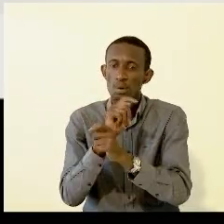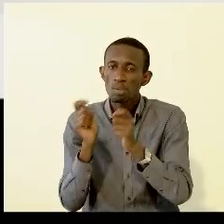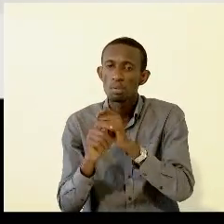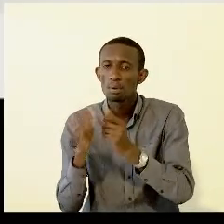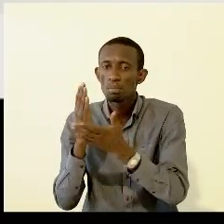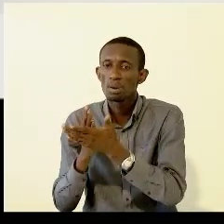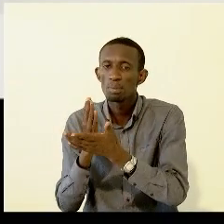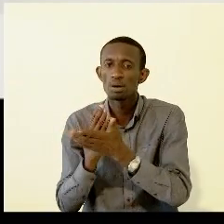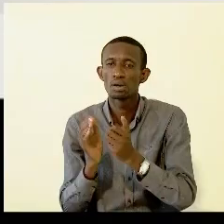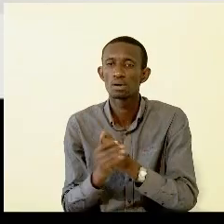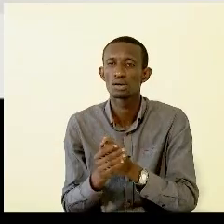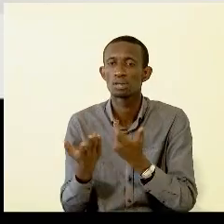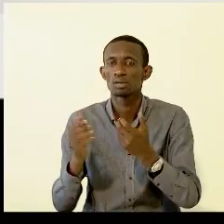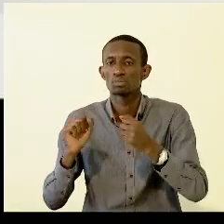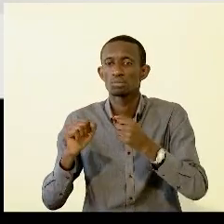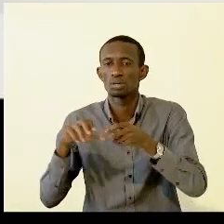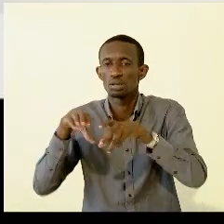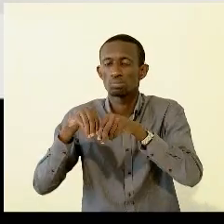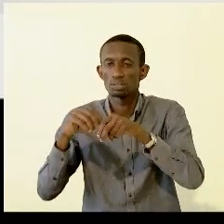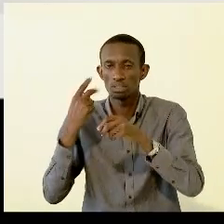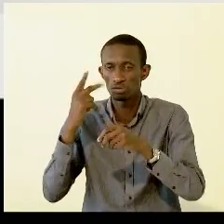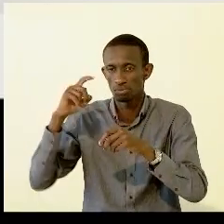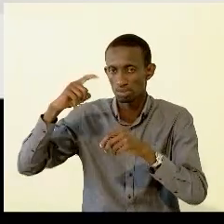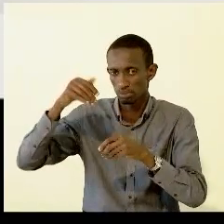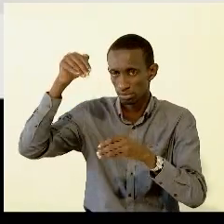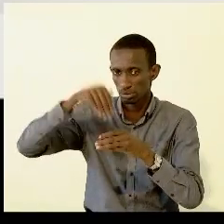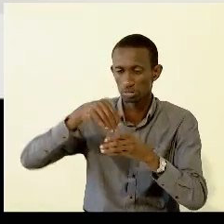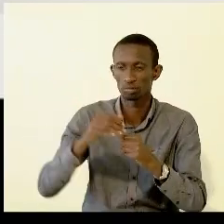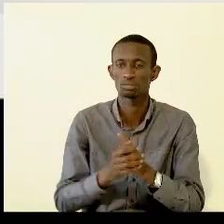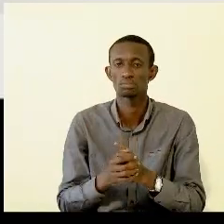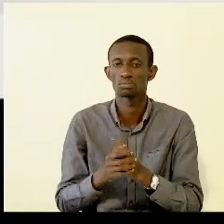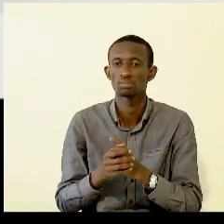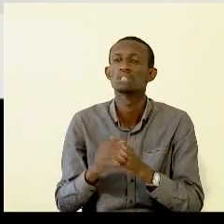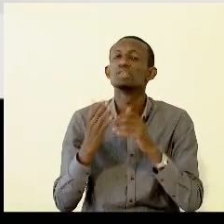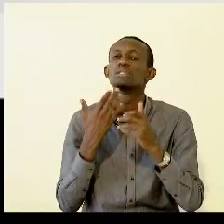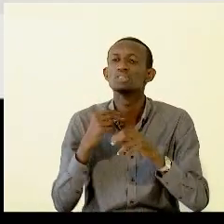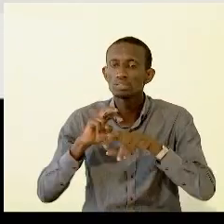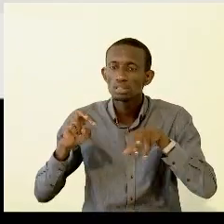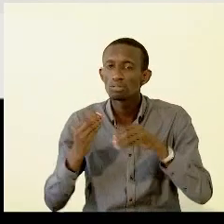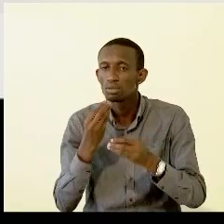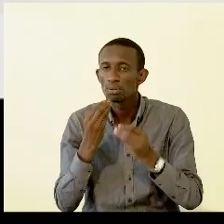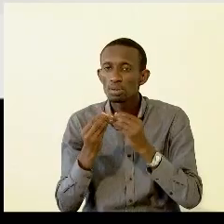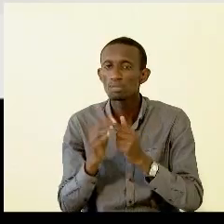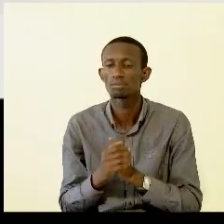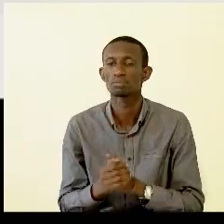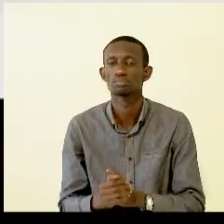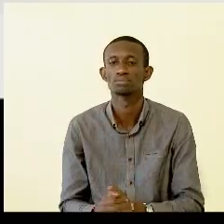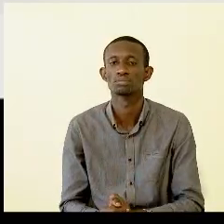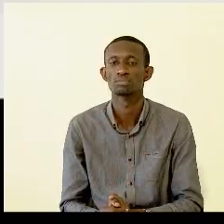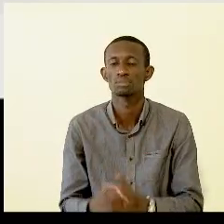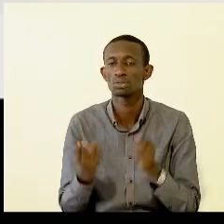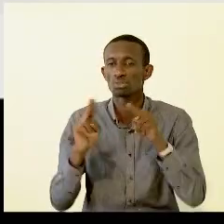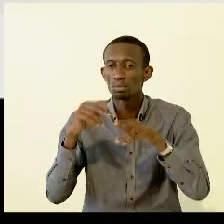leaf which form like traps, and when the insect comes looking for food nutrients, what